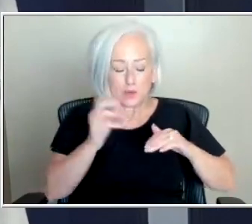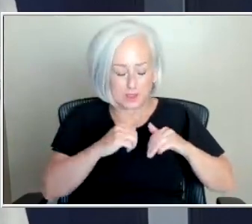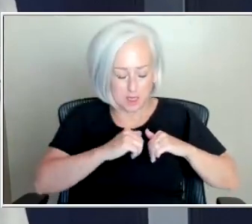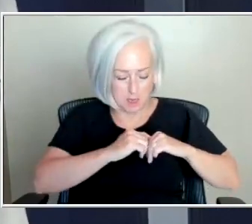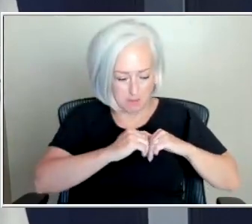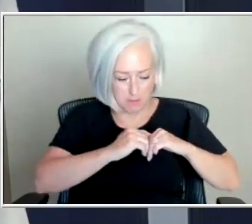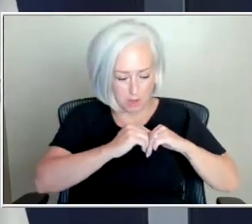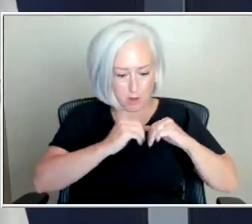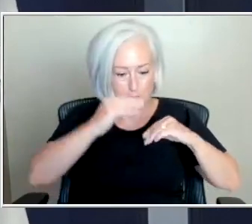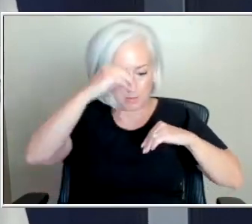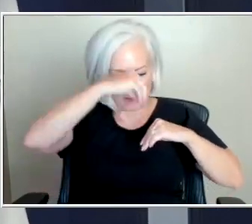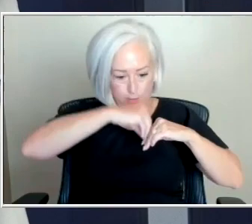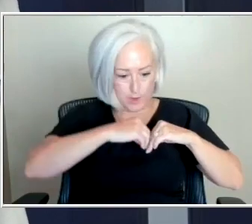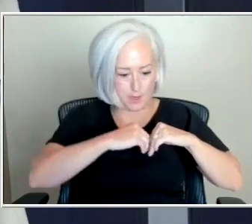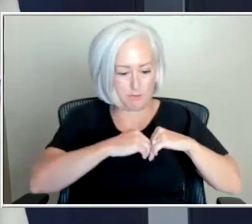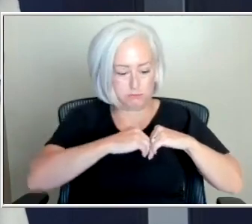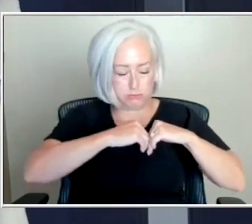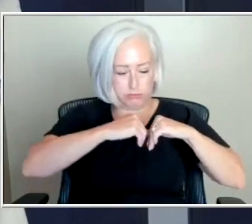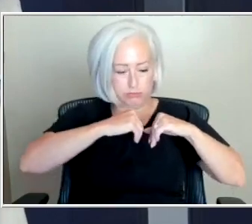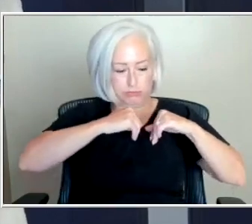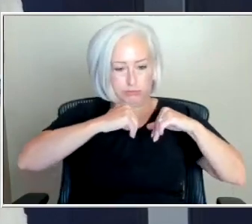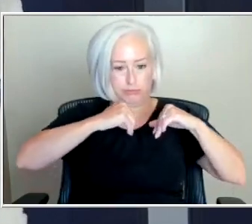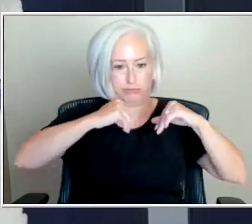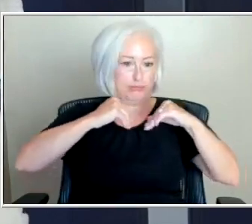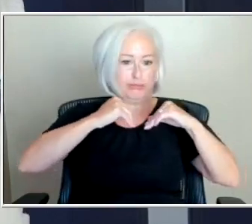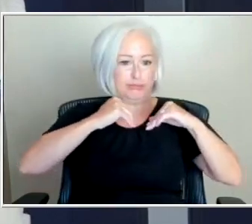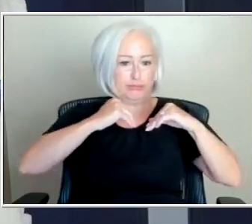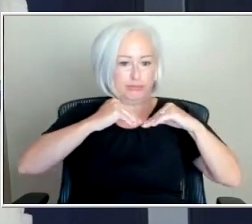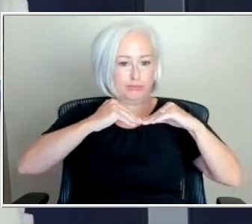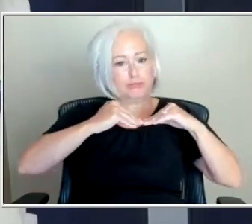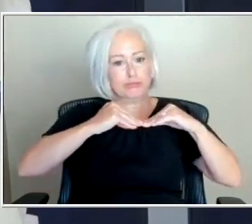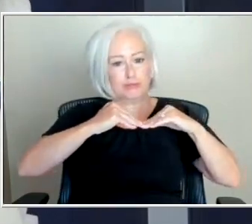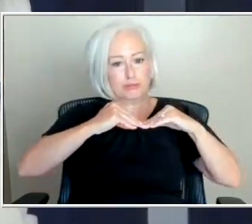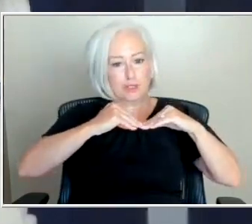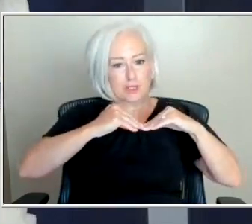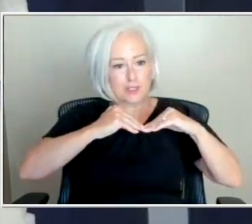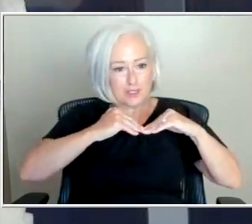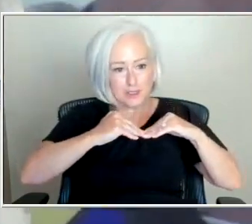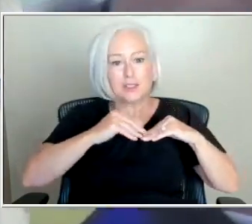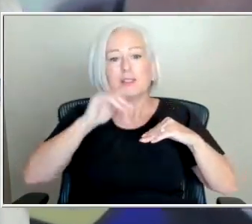inside of the frame are the leaflet tissue that now makes her new pulmonic valve.